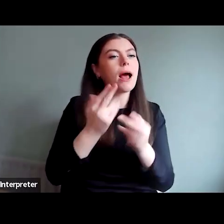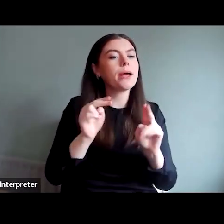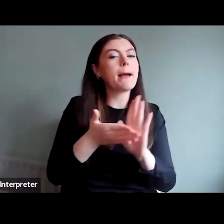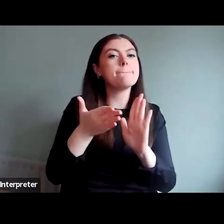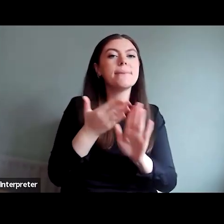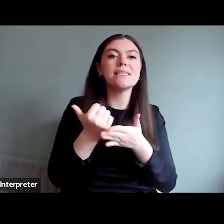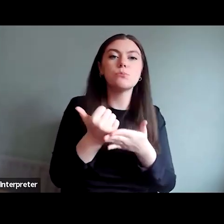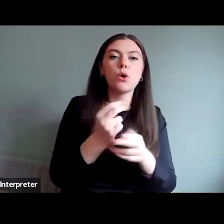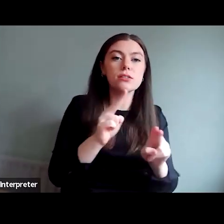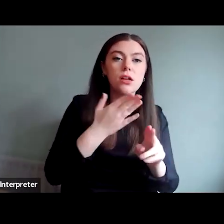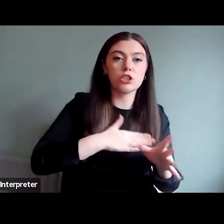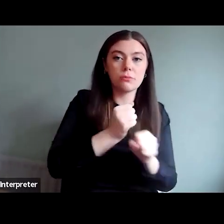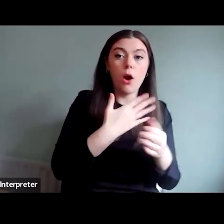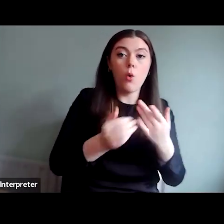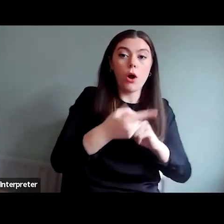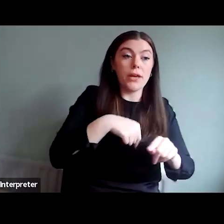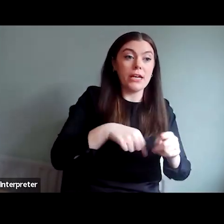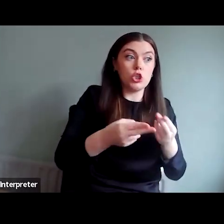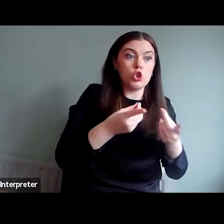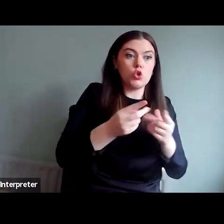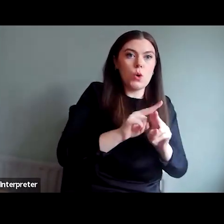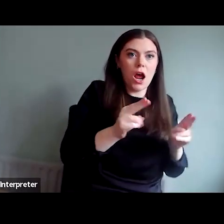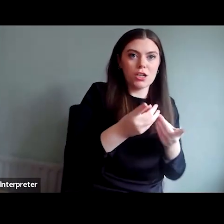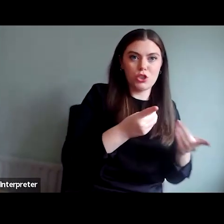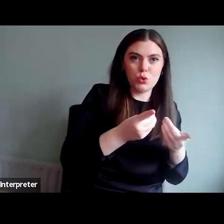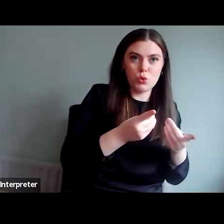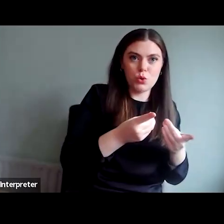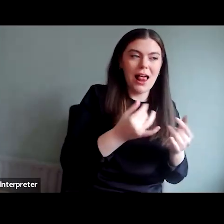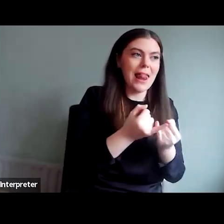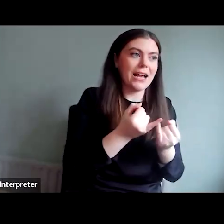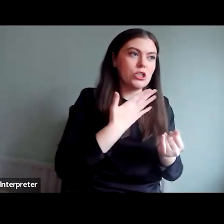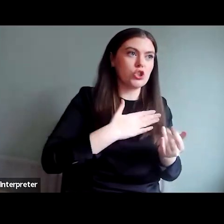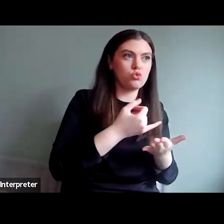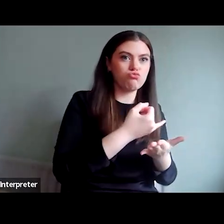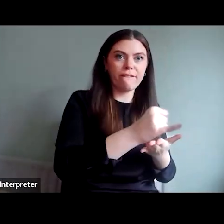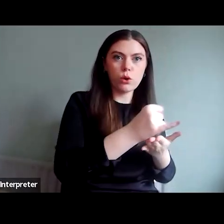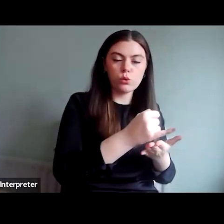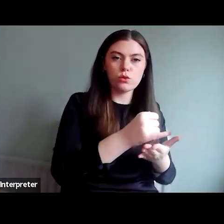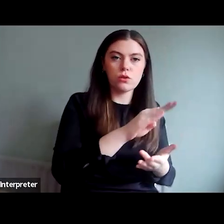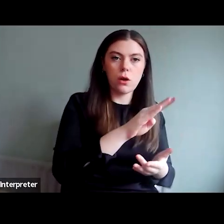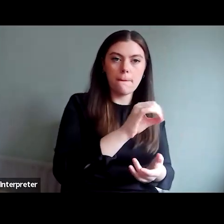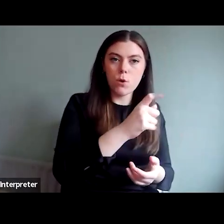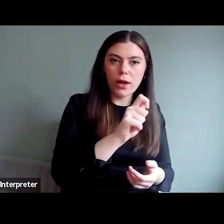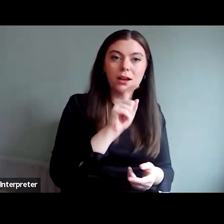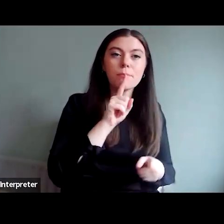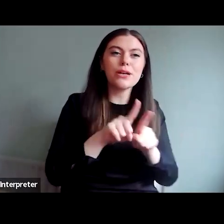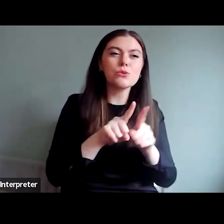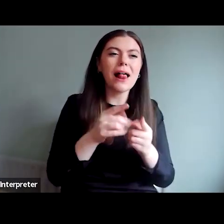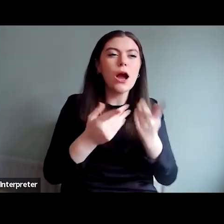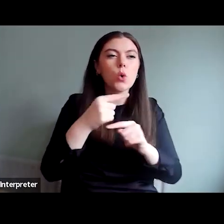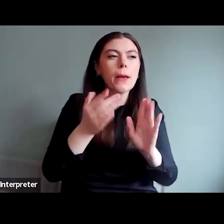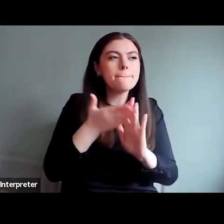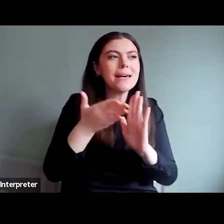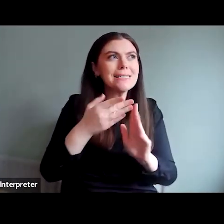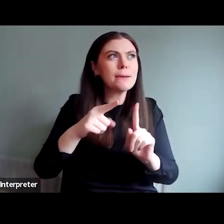just a what you don't do kind of action, that it's not just a boycott or refraining from something, but that it's also a positive building of something. And